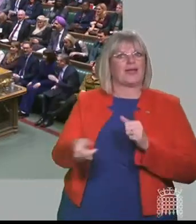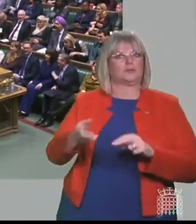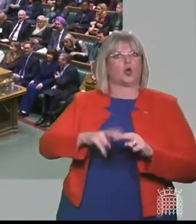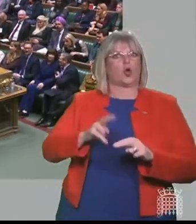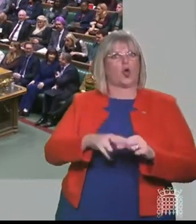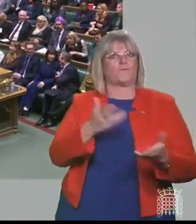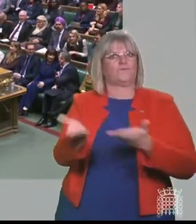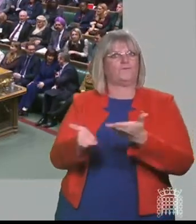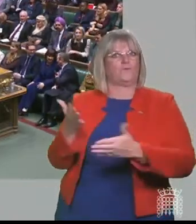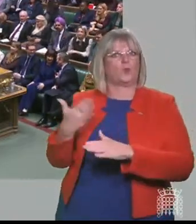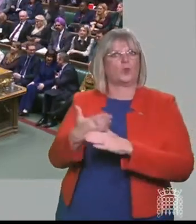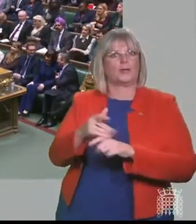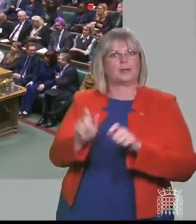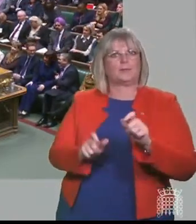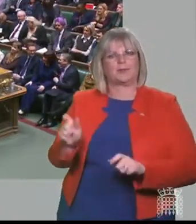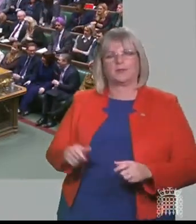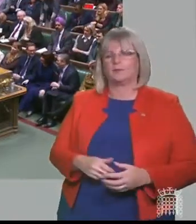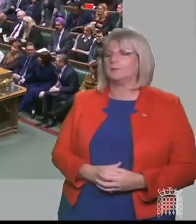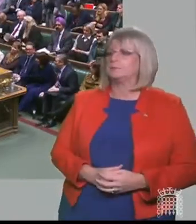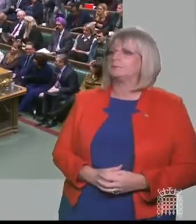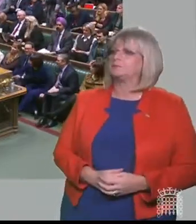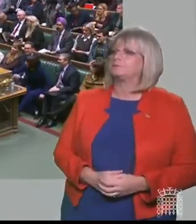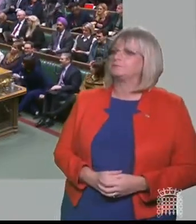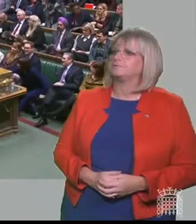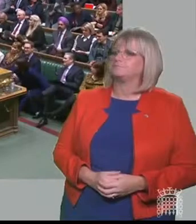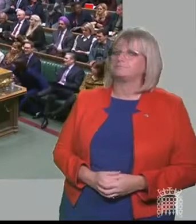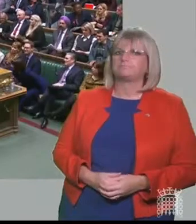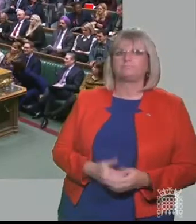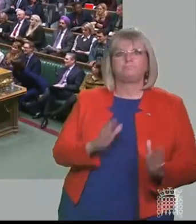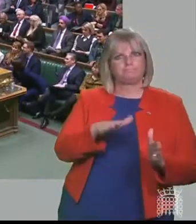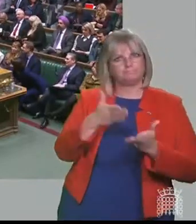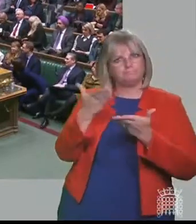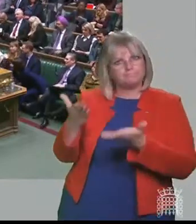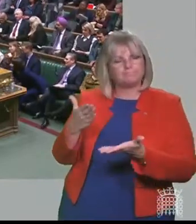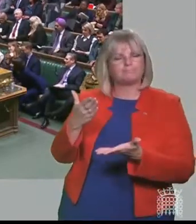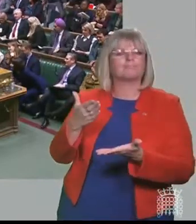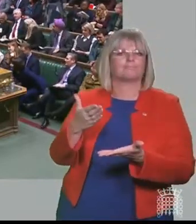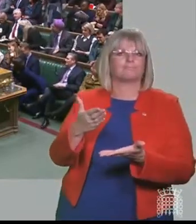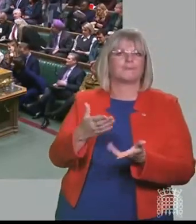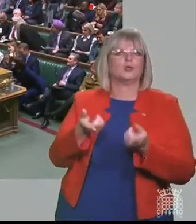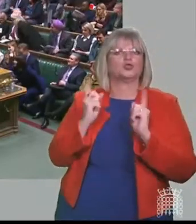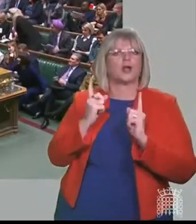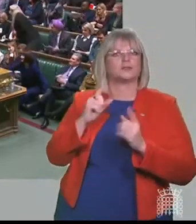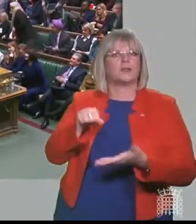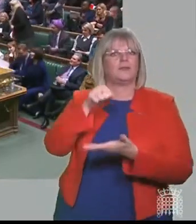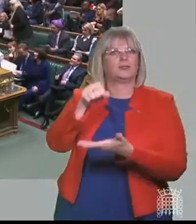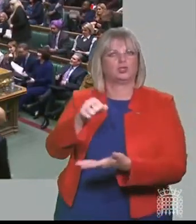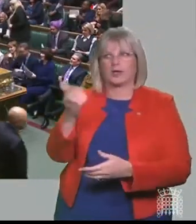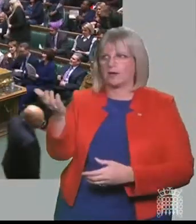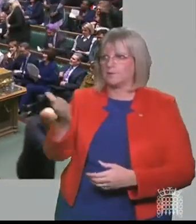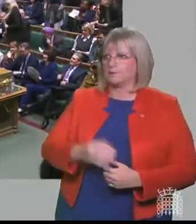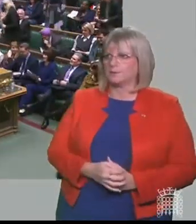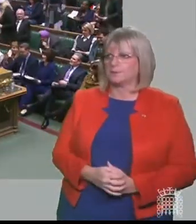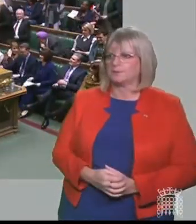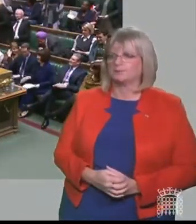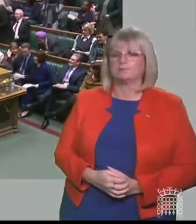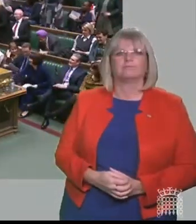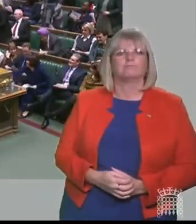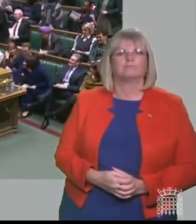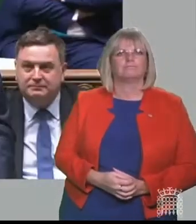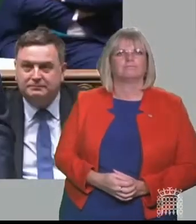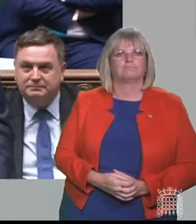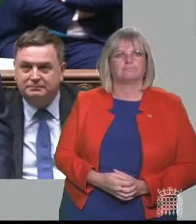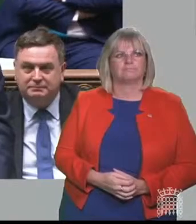Chancellor of the Exchequer. Thank you, Mr Speaker. Madam Deputy Speaker,